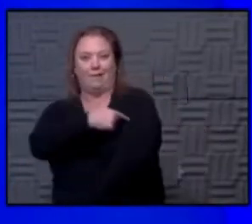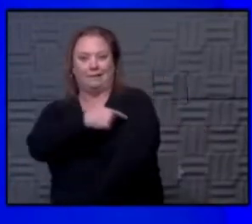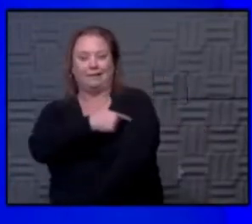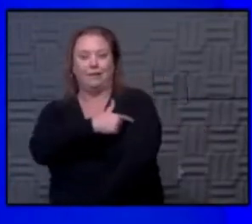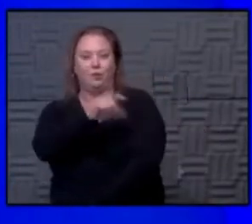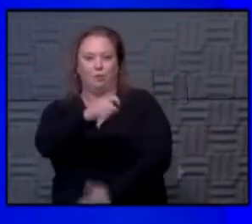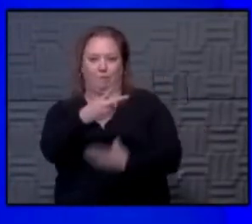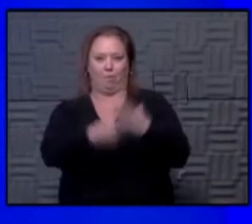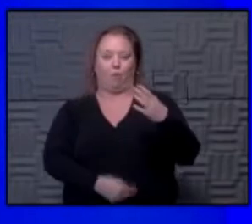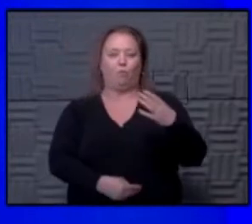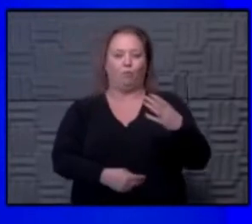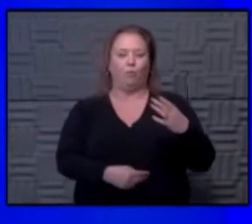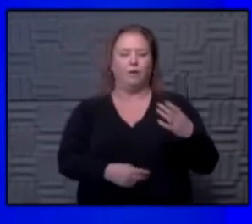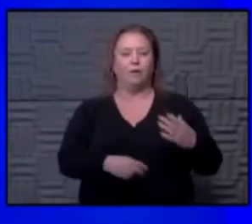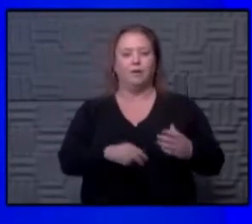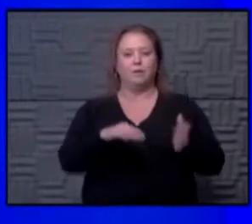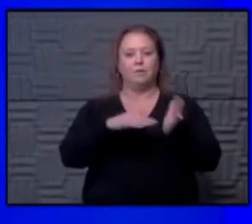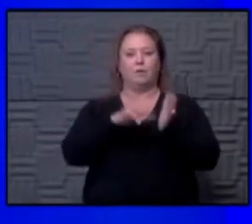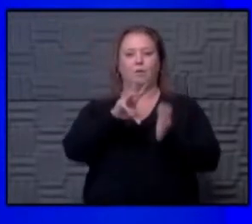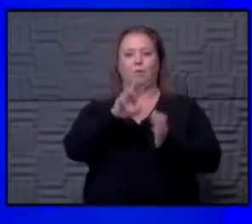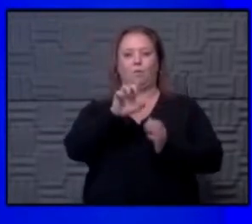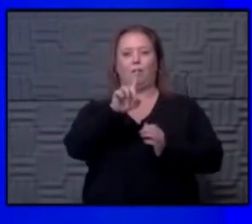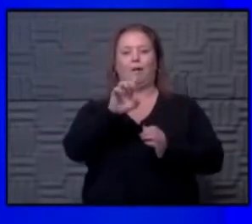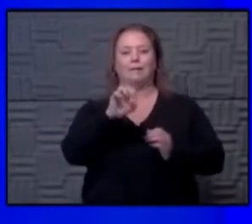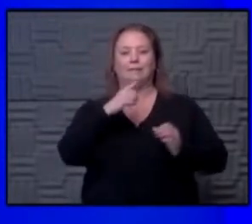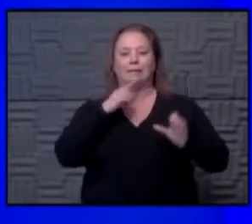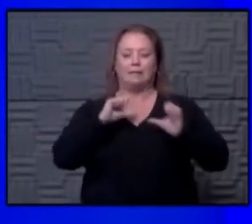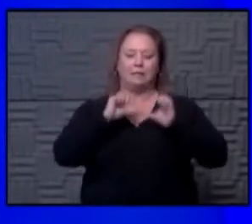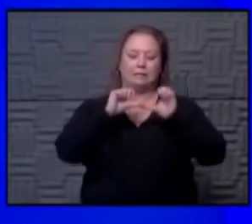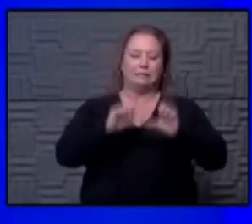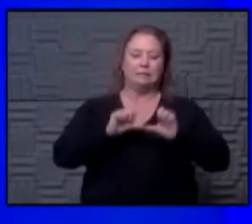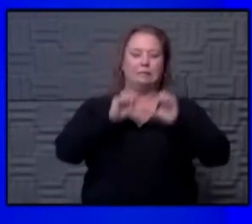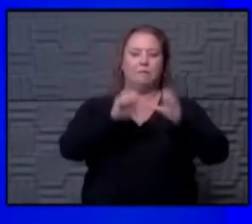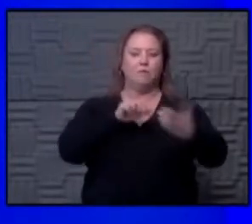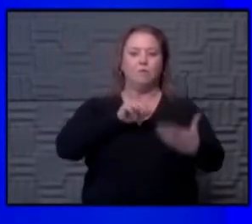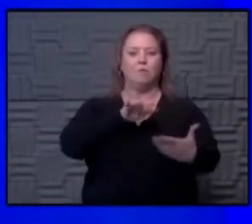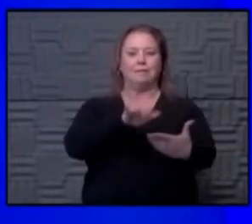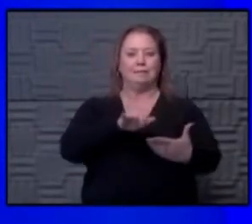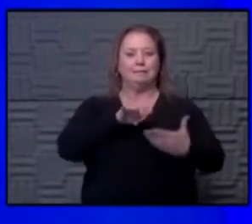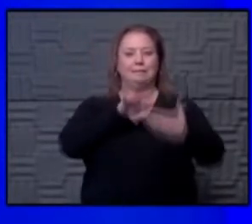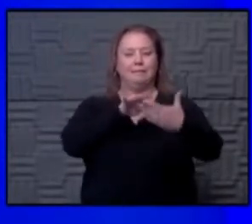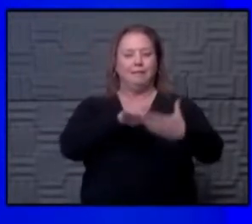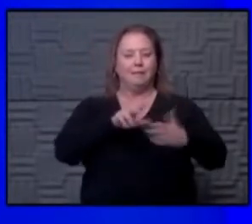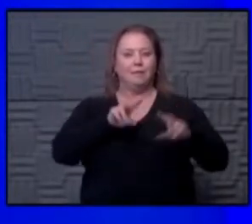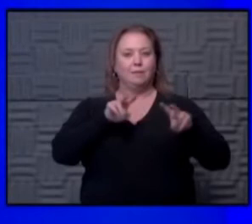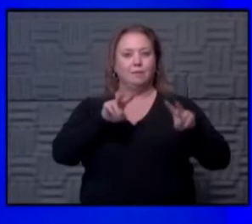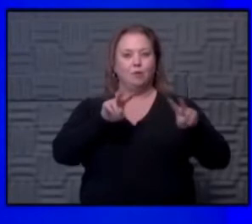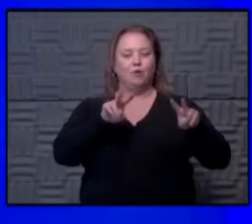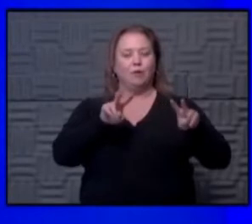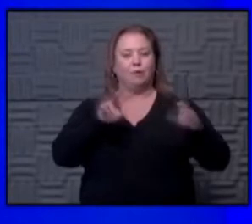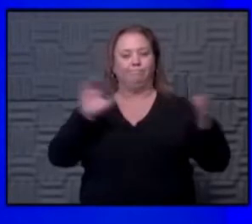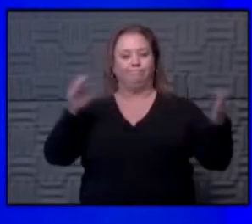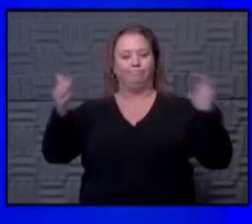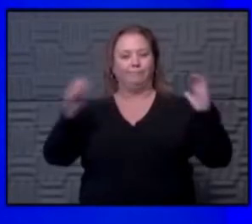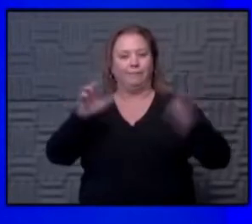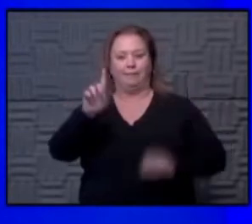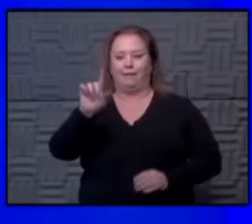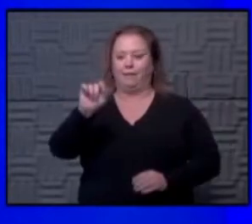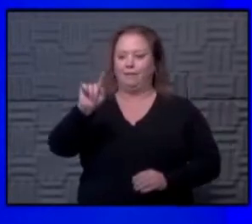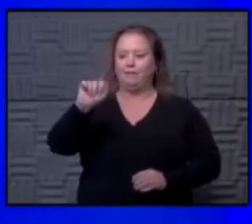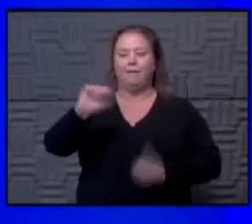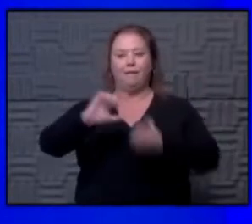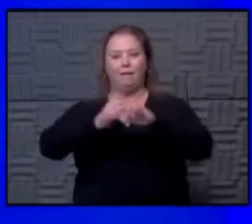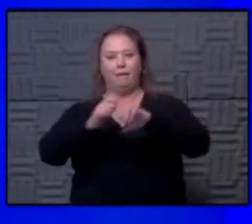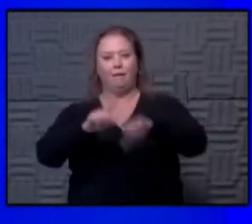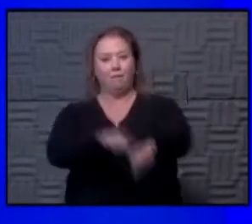be some of the other things that Dr. Wild had talked about, the ongoing studies and looking at those types of information and data. How